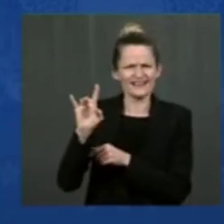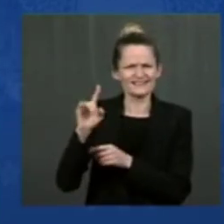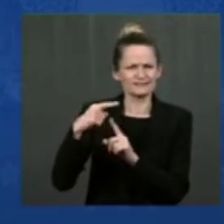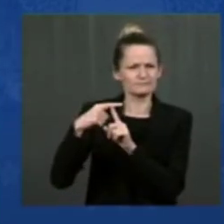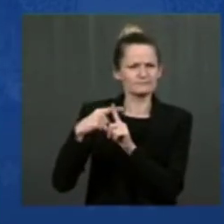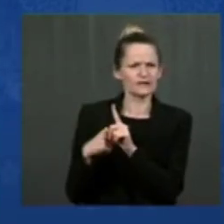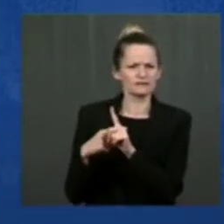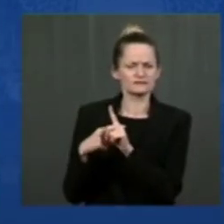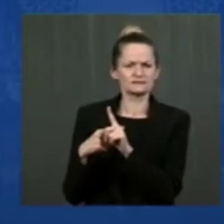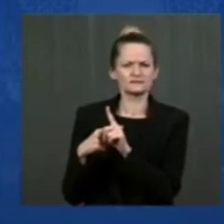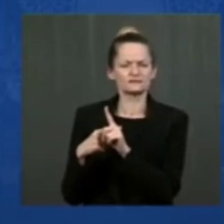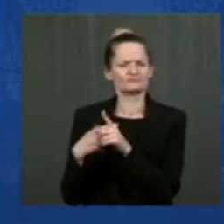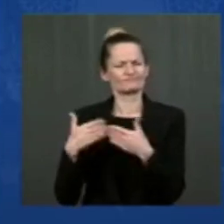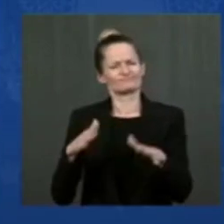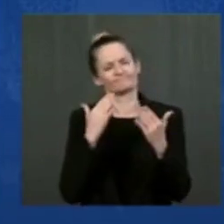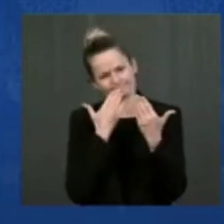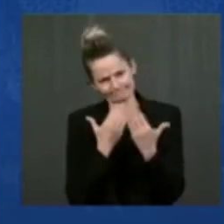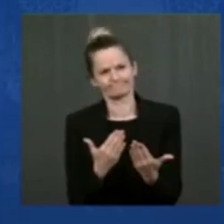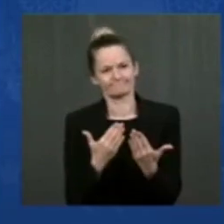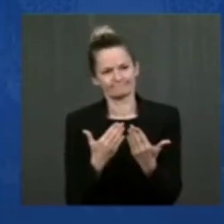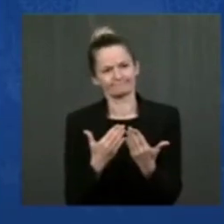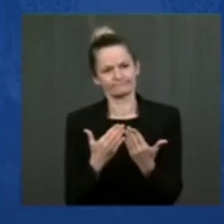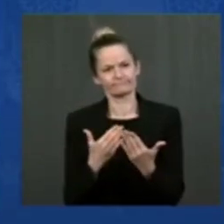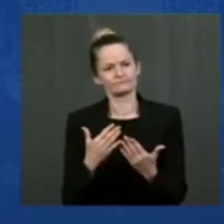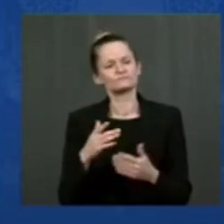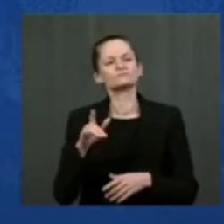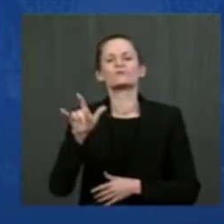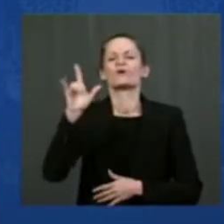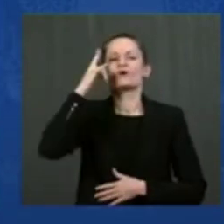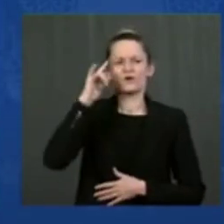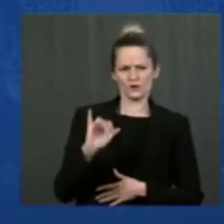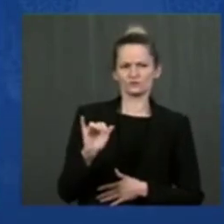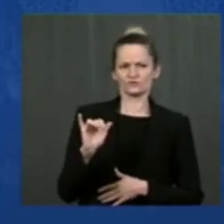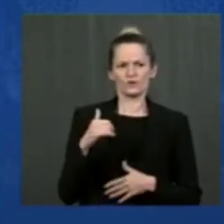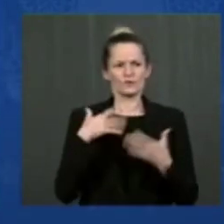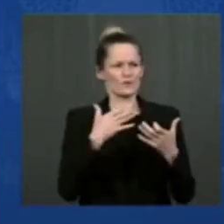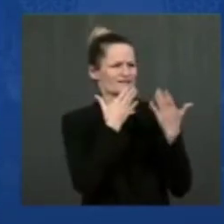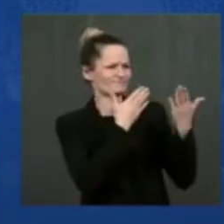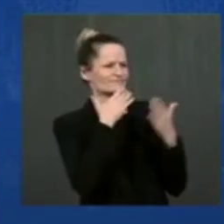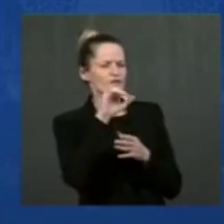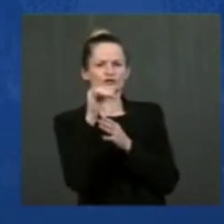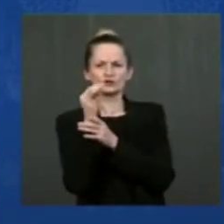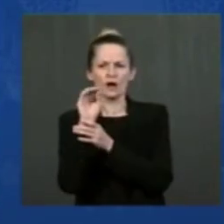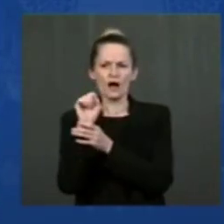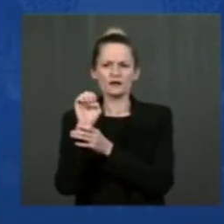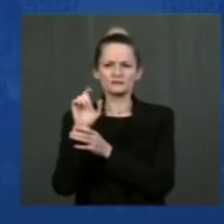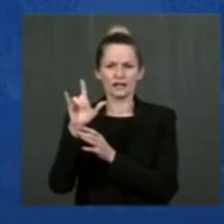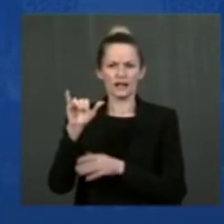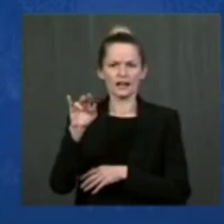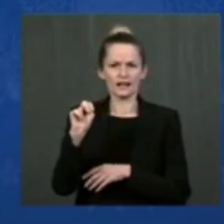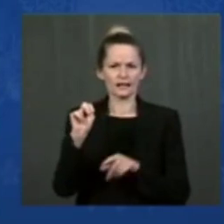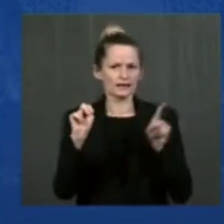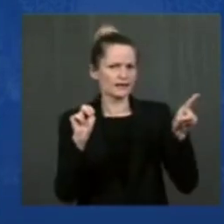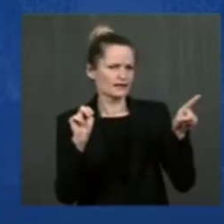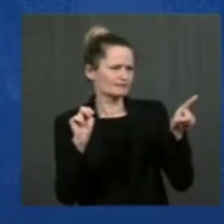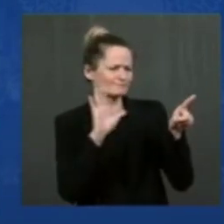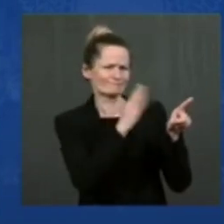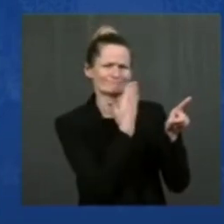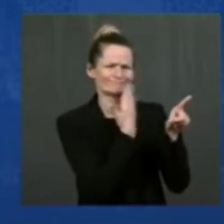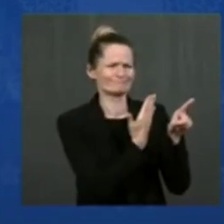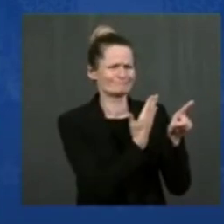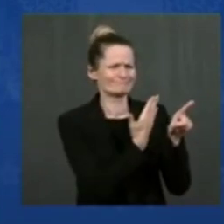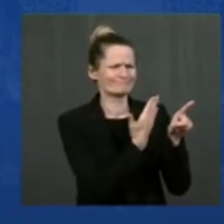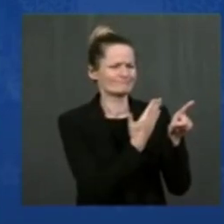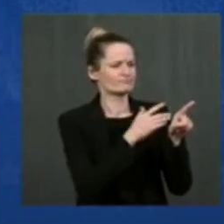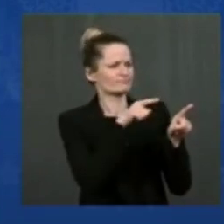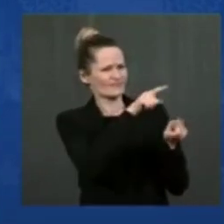shout out to Jocelyn, who's going to come up here in a few minutes and say a few words. I want to thank you, Jocelyn. To the labor leaders in the room today, thank you for the work that you do